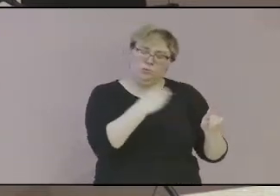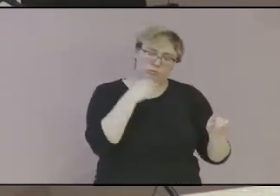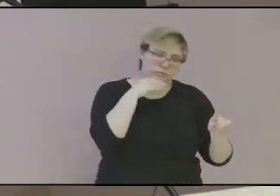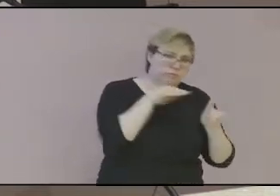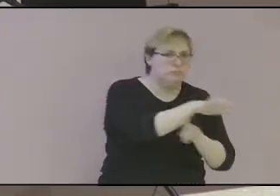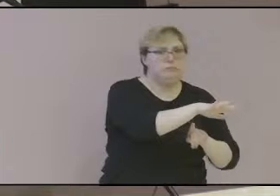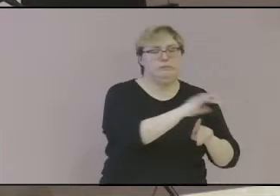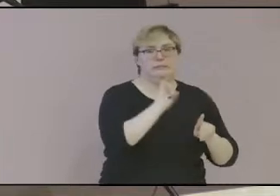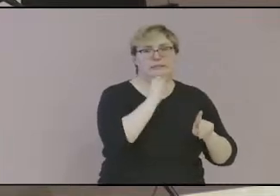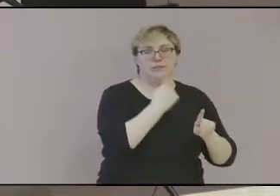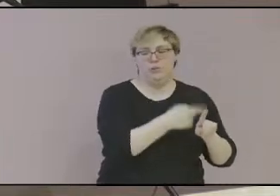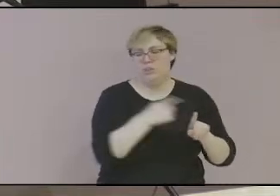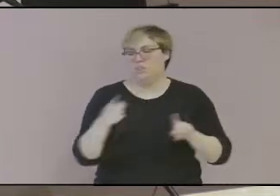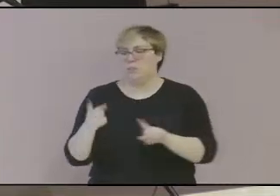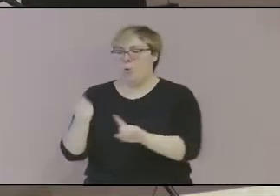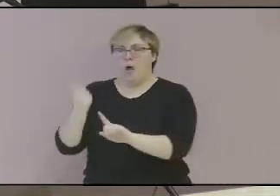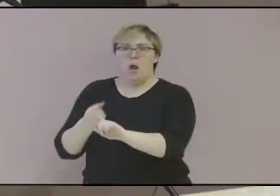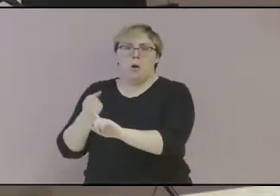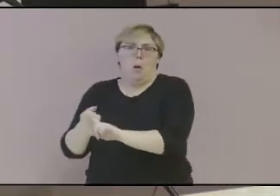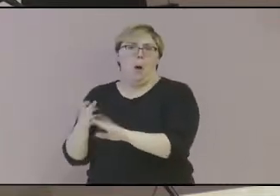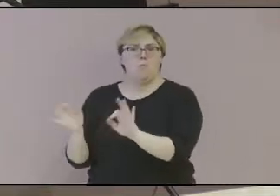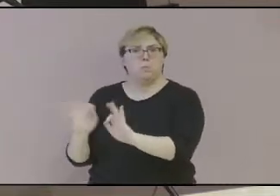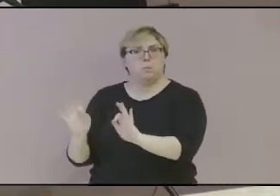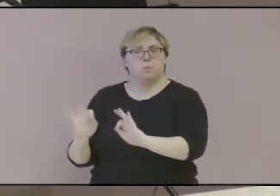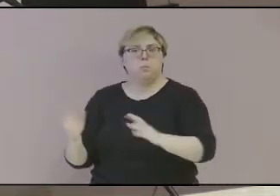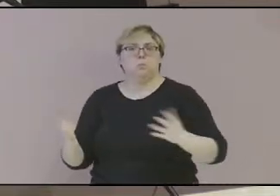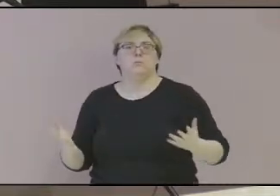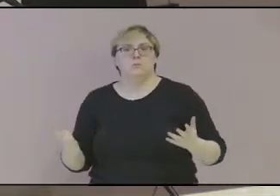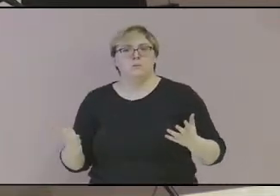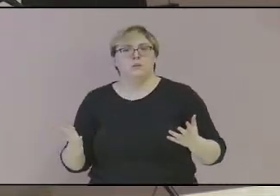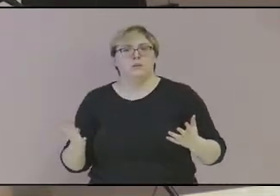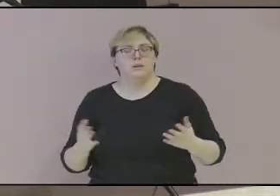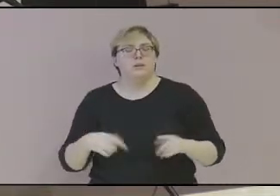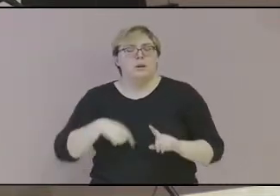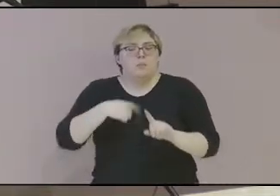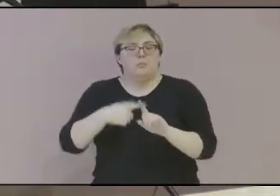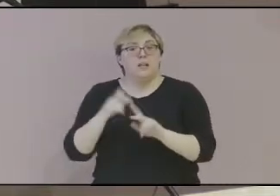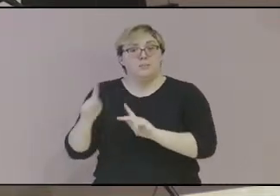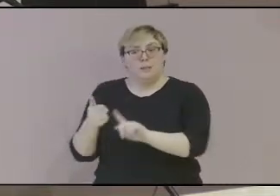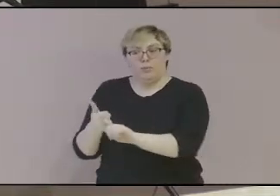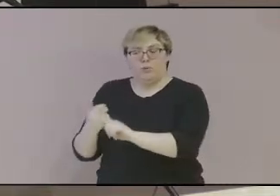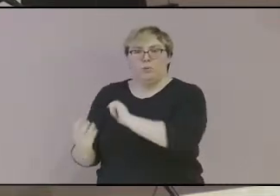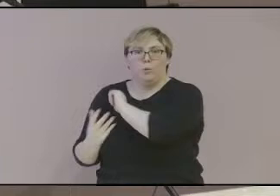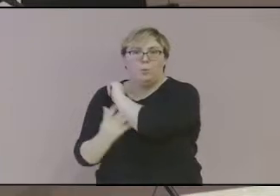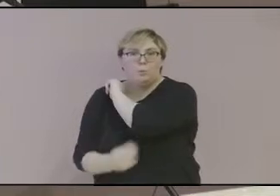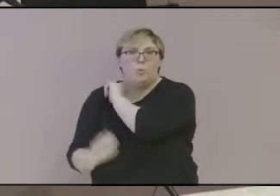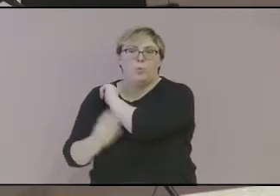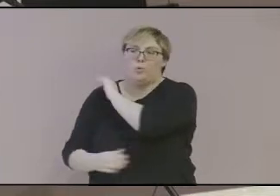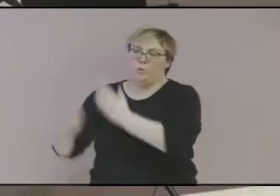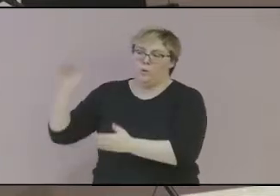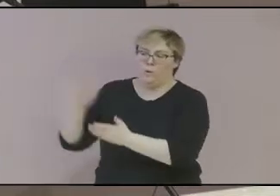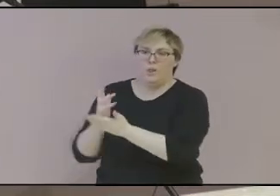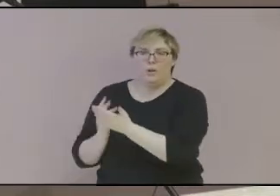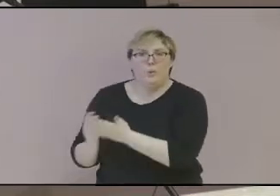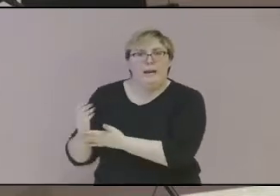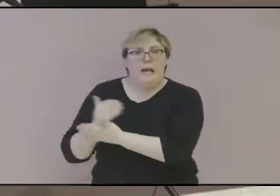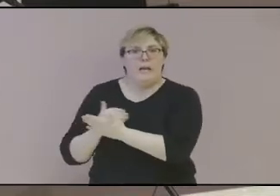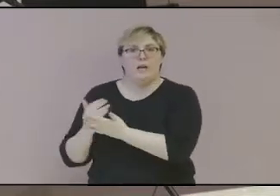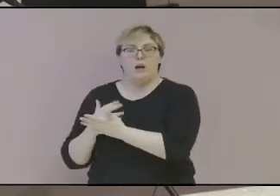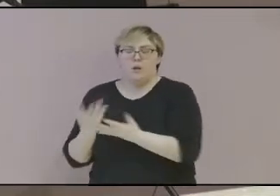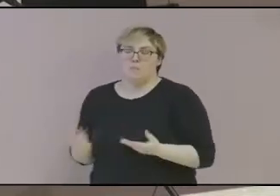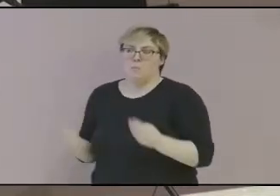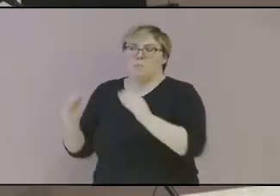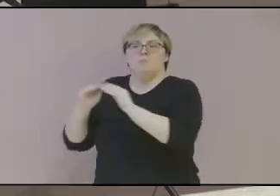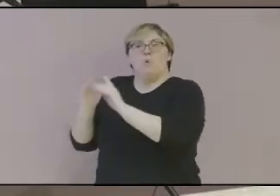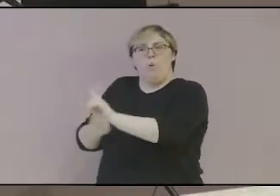I think it's internally inconsistent to say we can't value life and social work, but then make criteria which